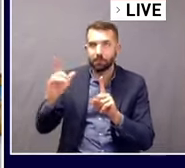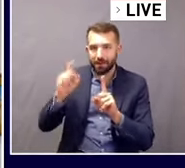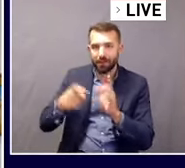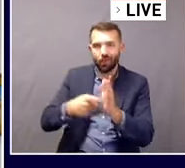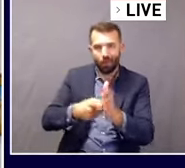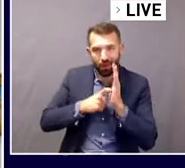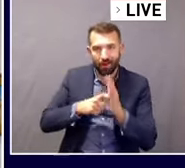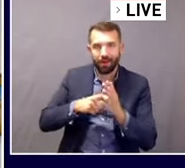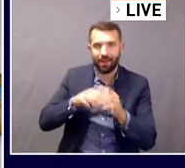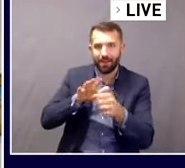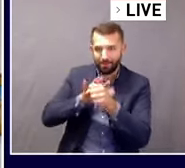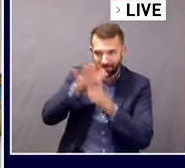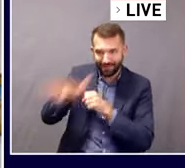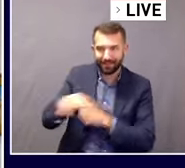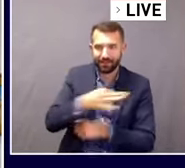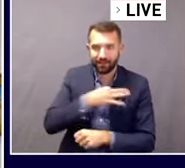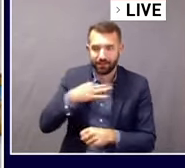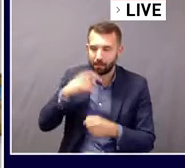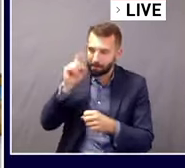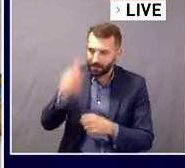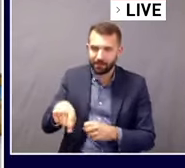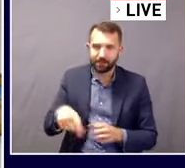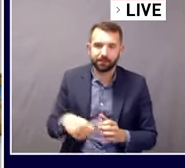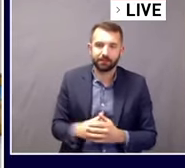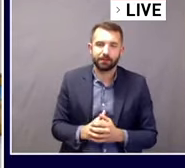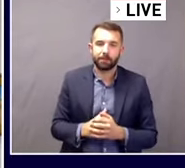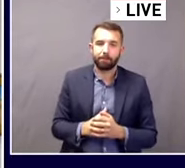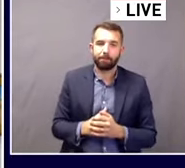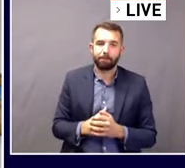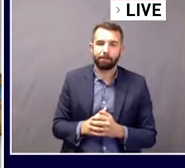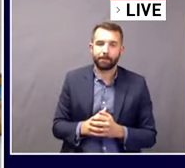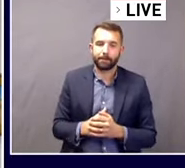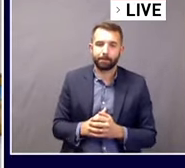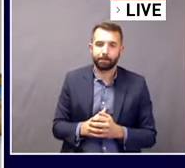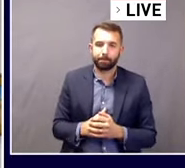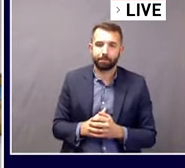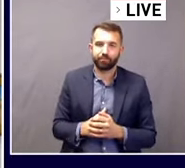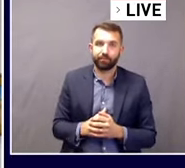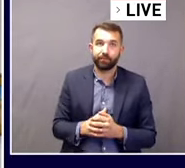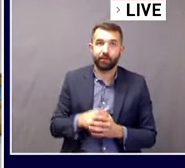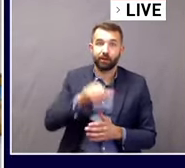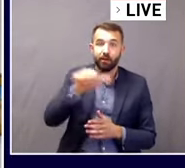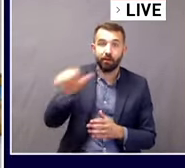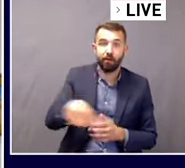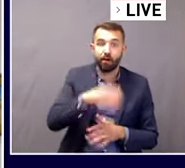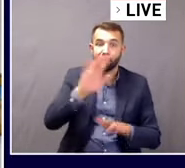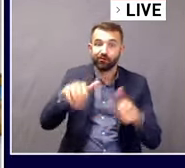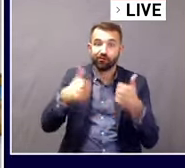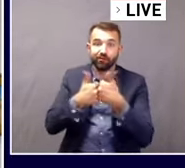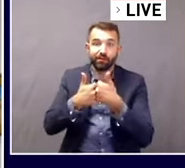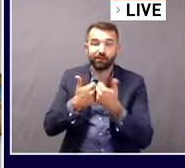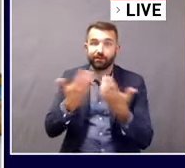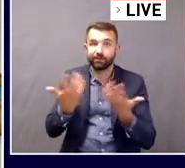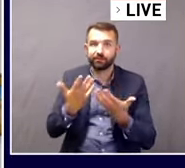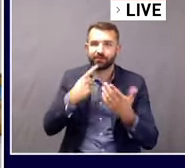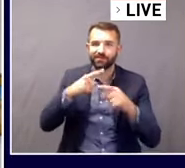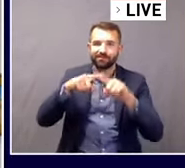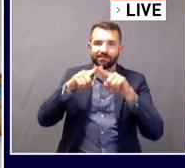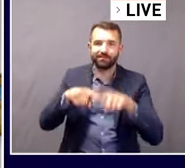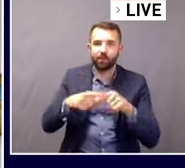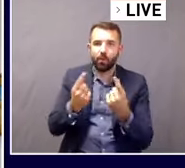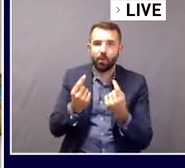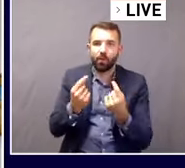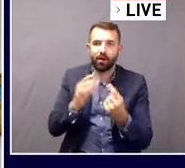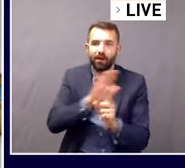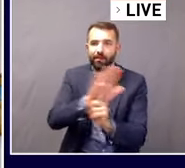whether there's an outbreak, whether there's not an outbreak. There are added challenges depending on the nature of the facility. So for example, at